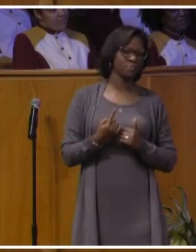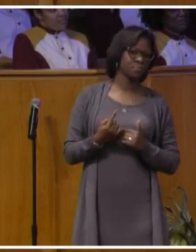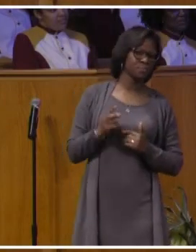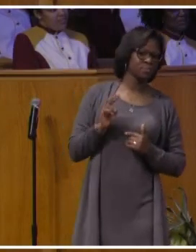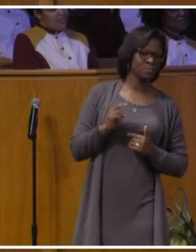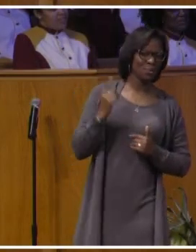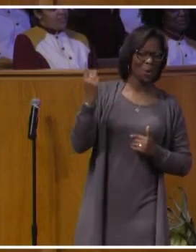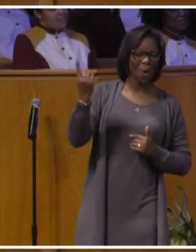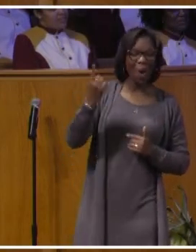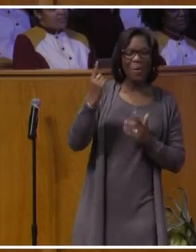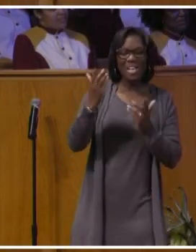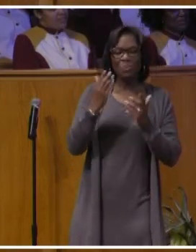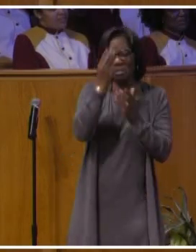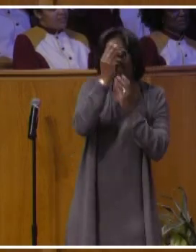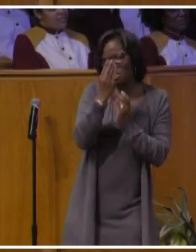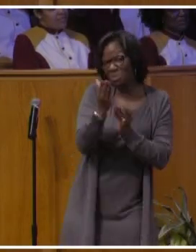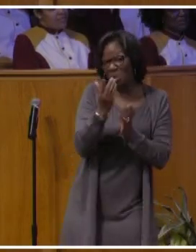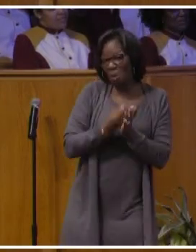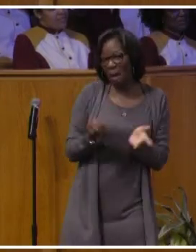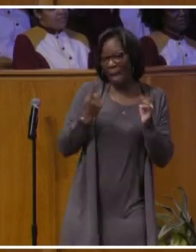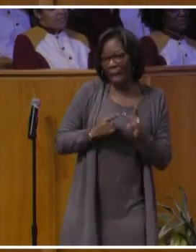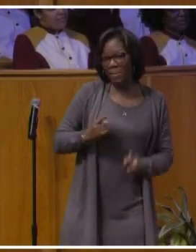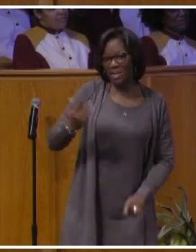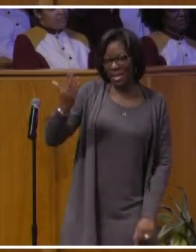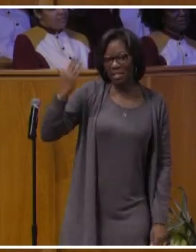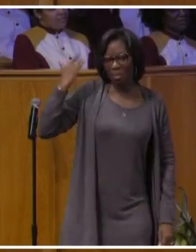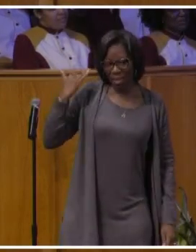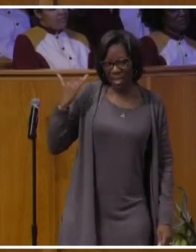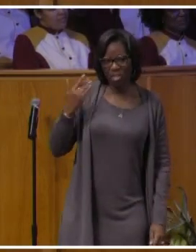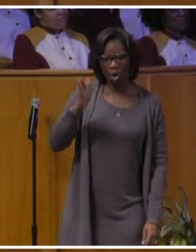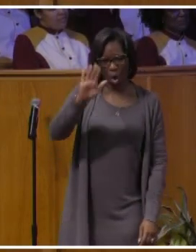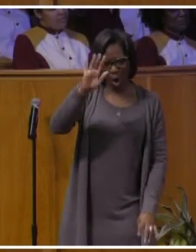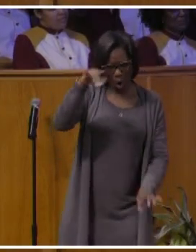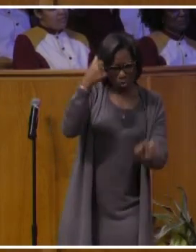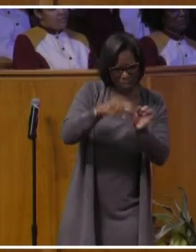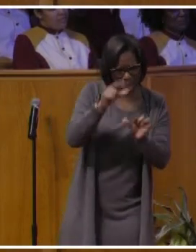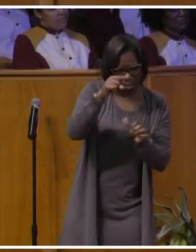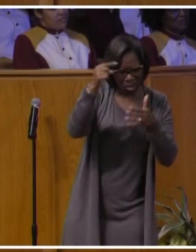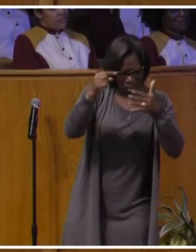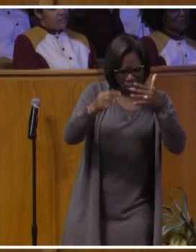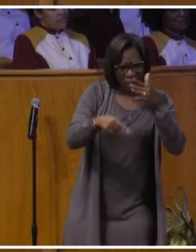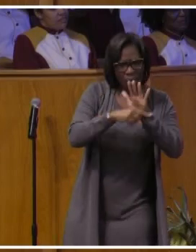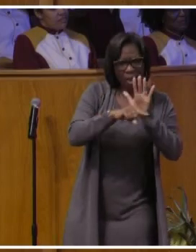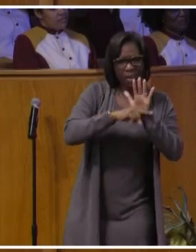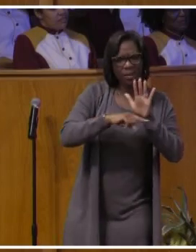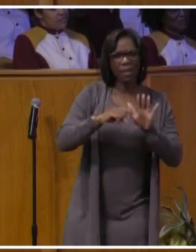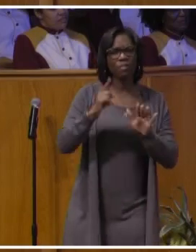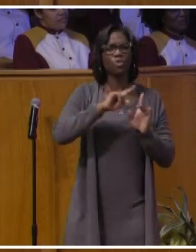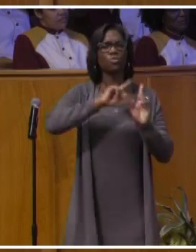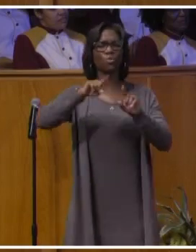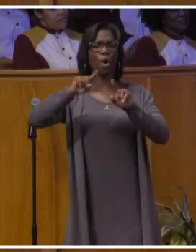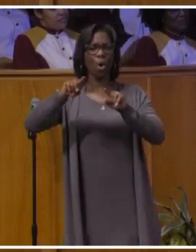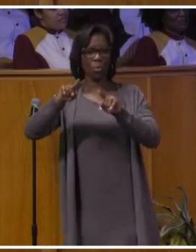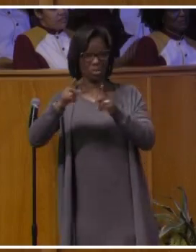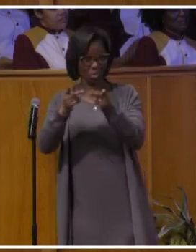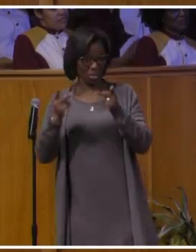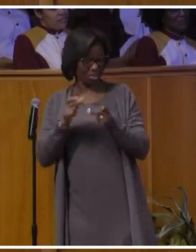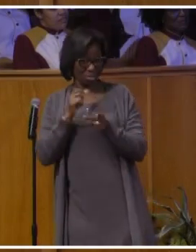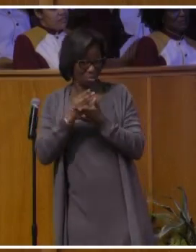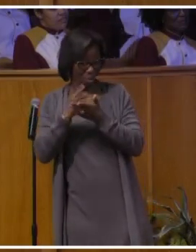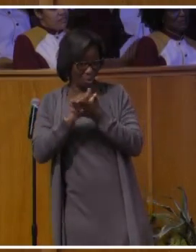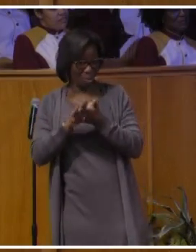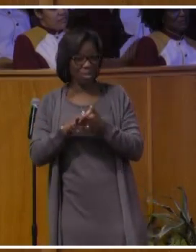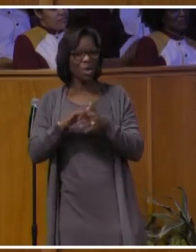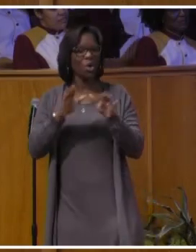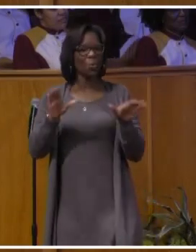Someone who always wants to remind you about what you used to do, where you used to go, what you